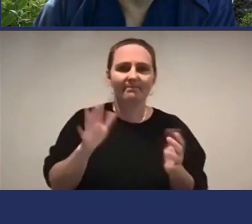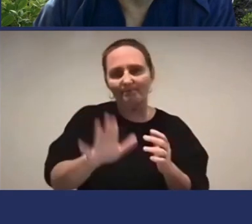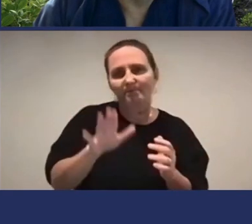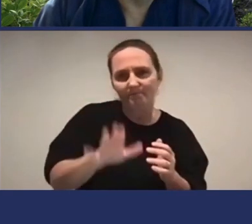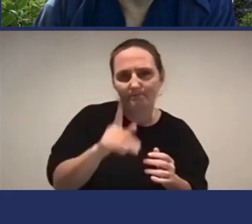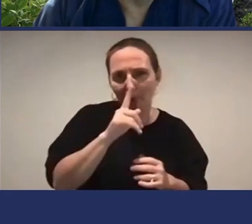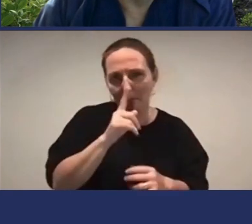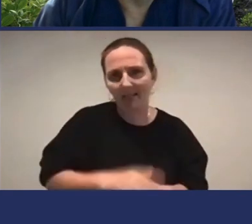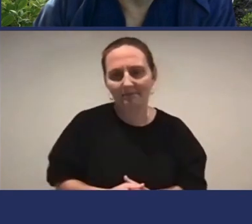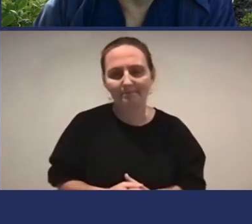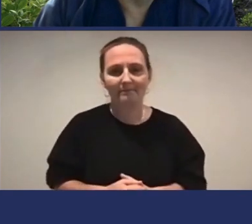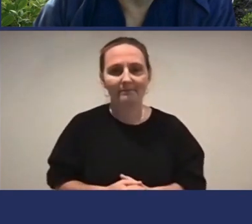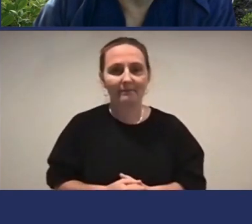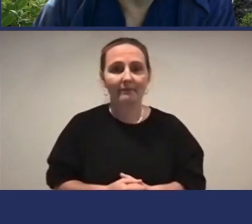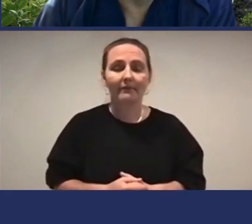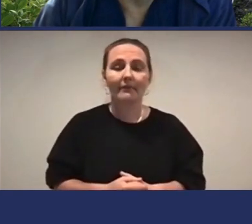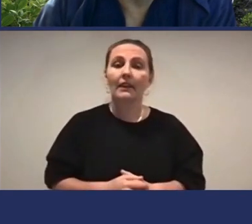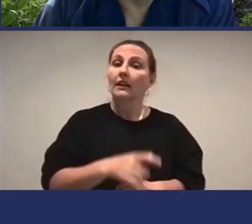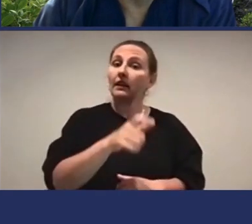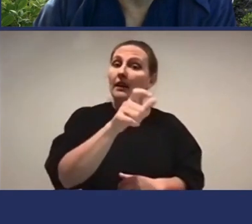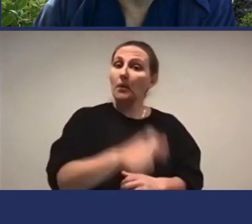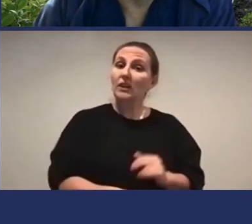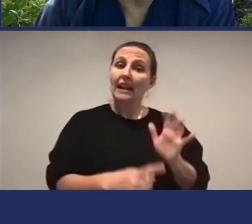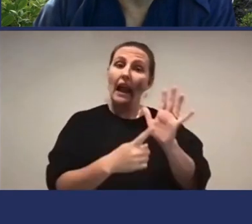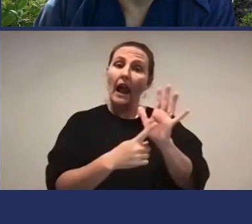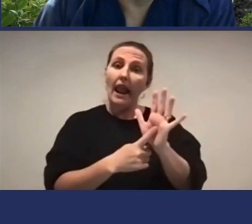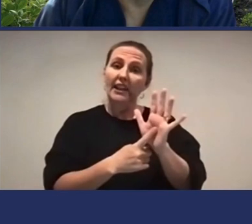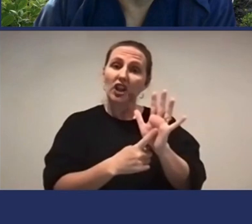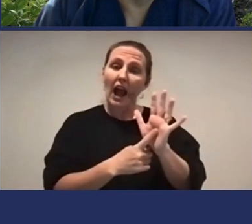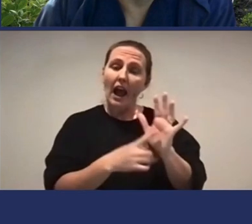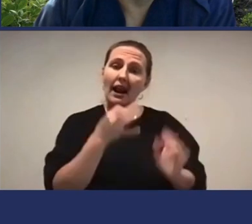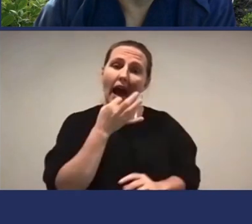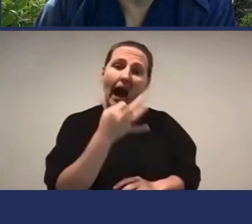LaShawn wants to know if you guys know of any pregnant women who have